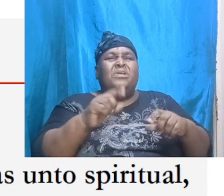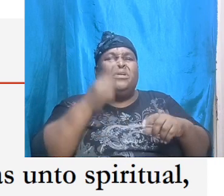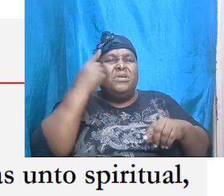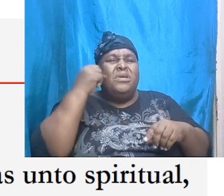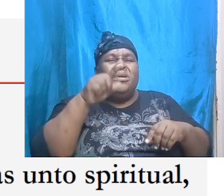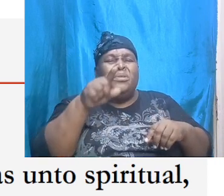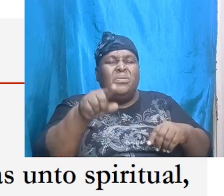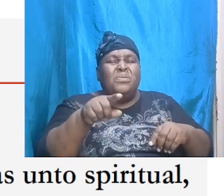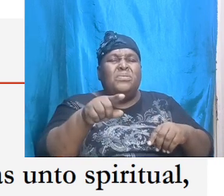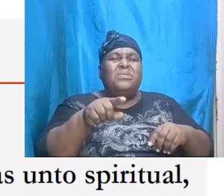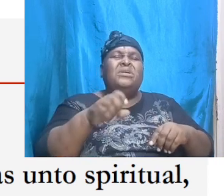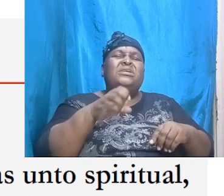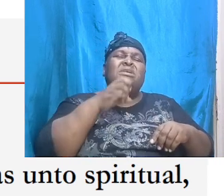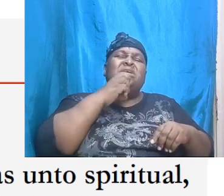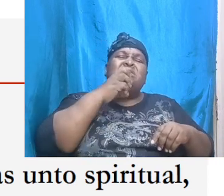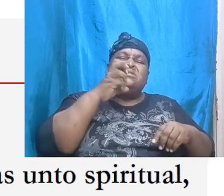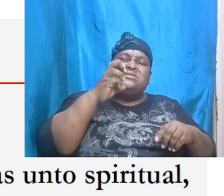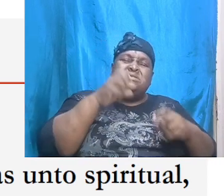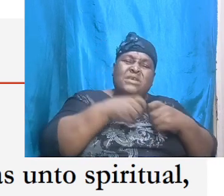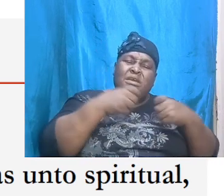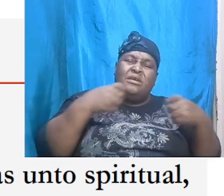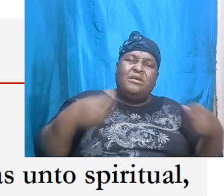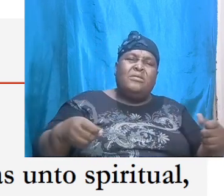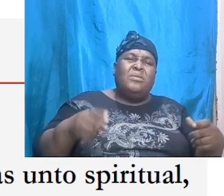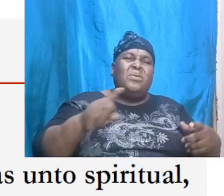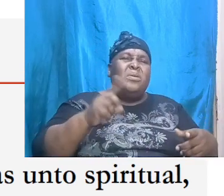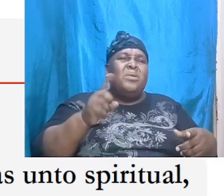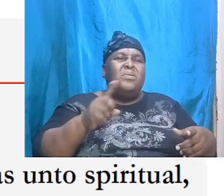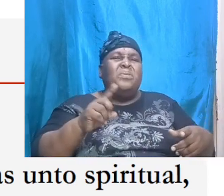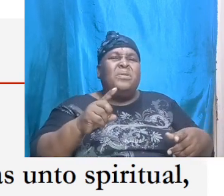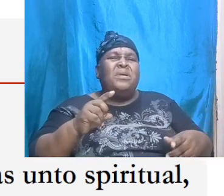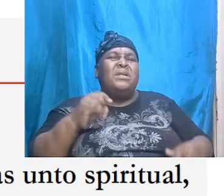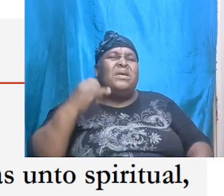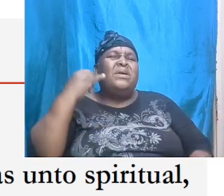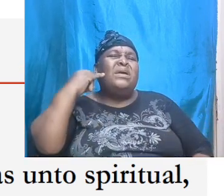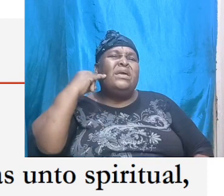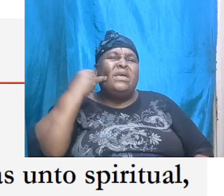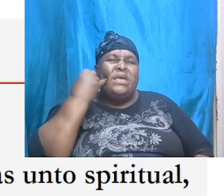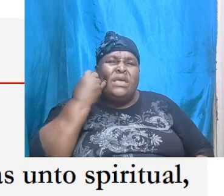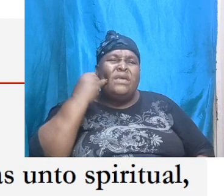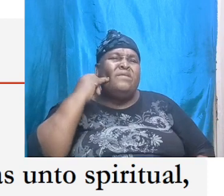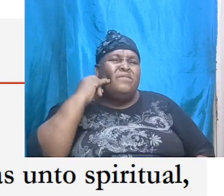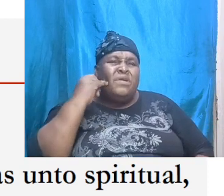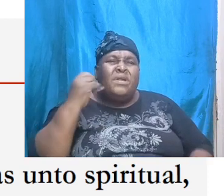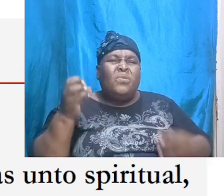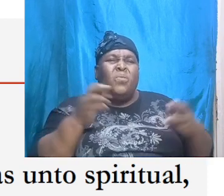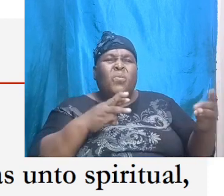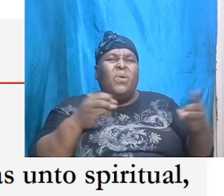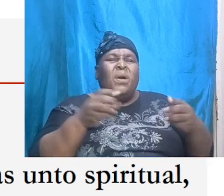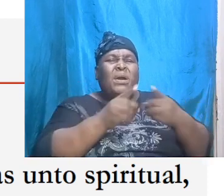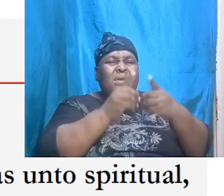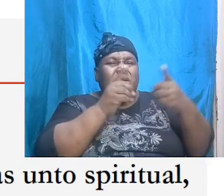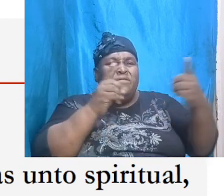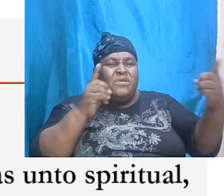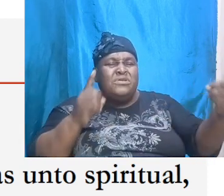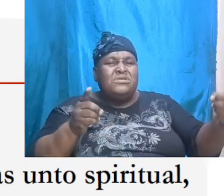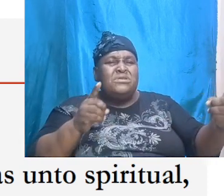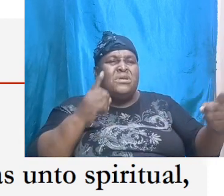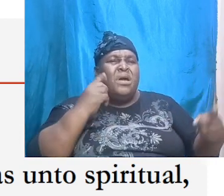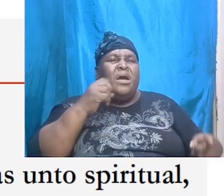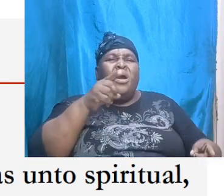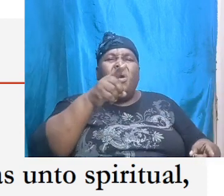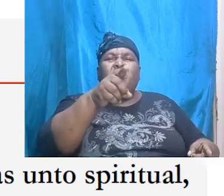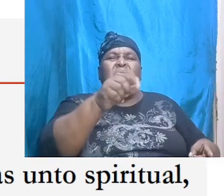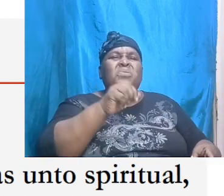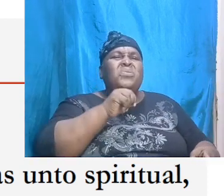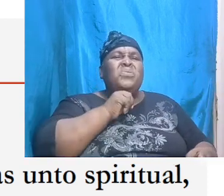yet carnal. For whereas there is among you envying and strife and division, are ye not carnal